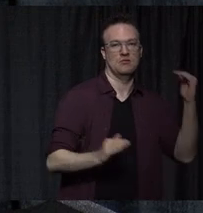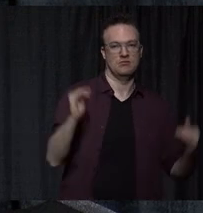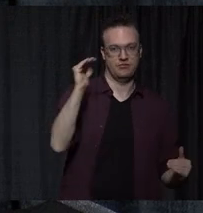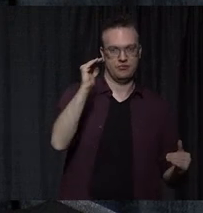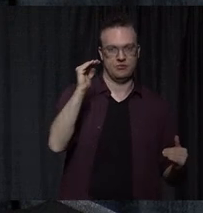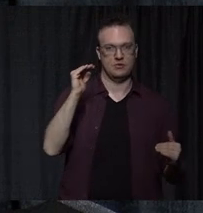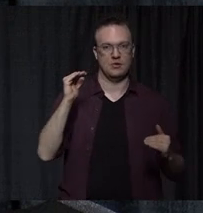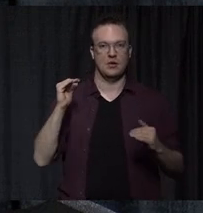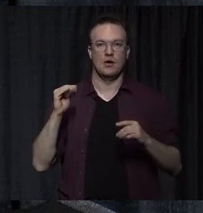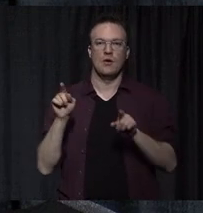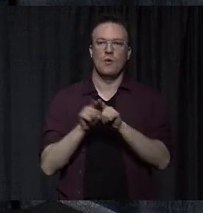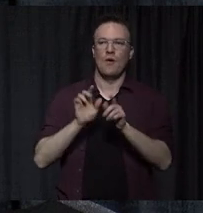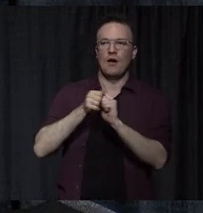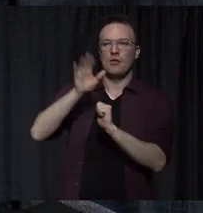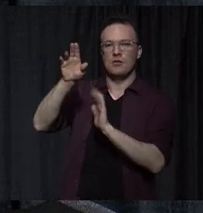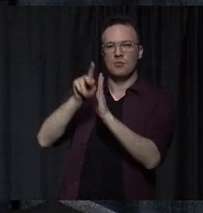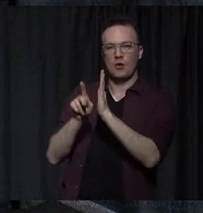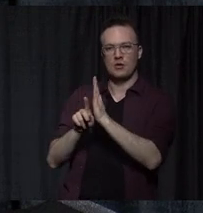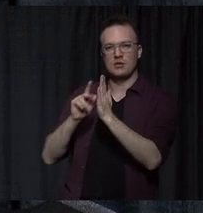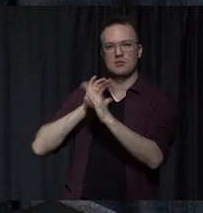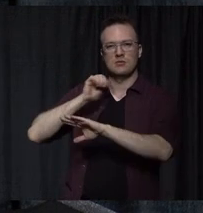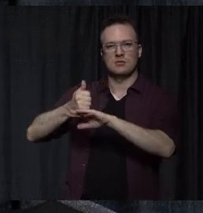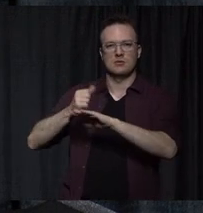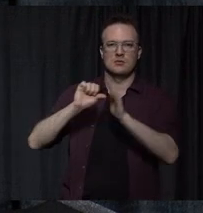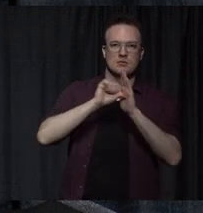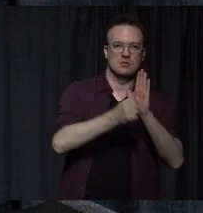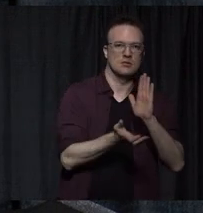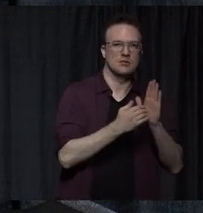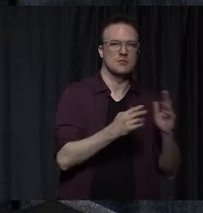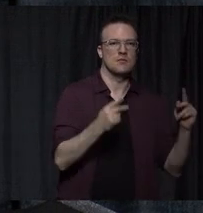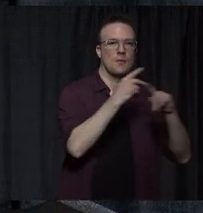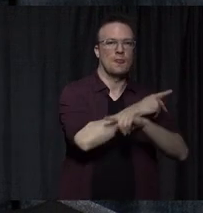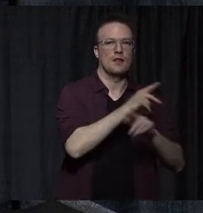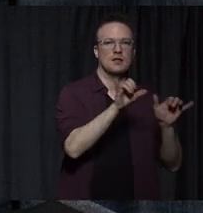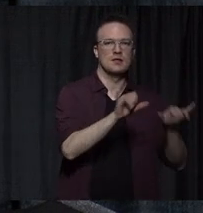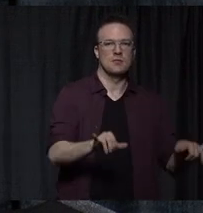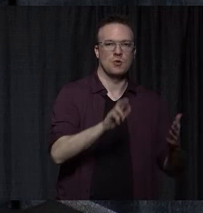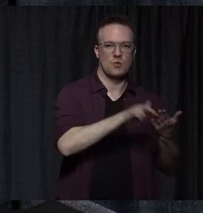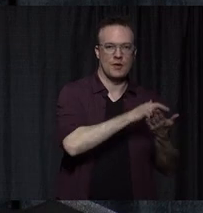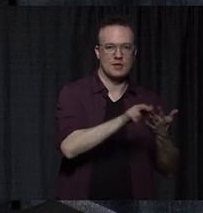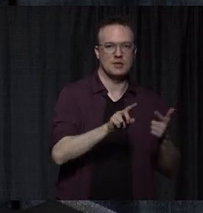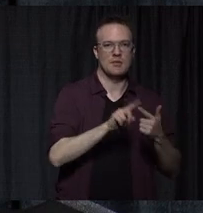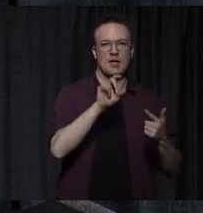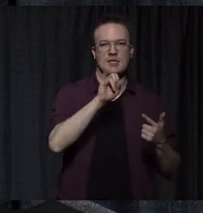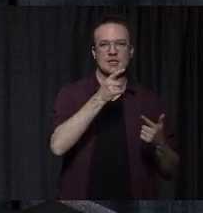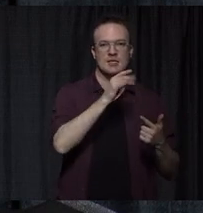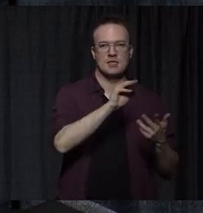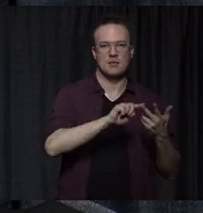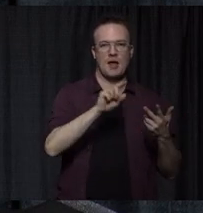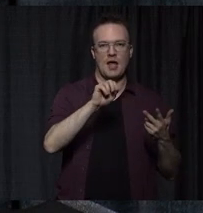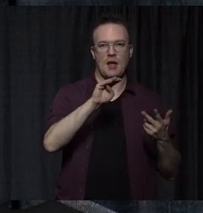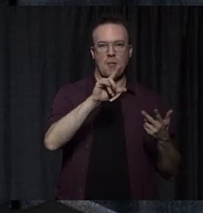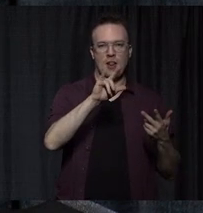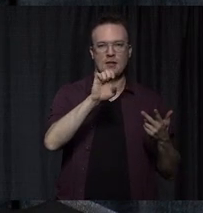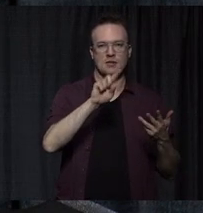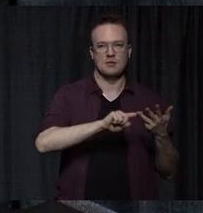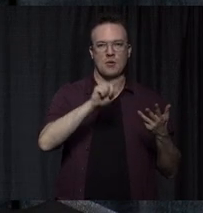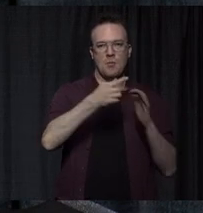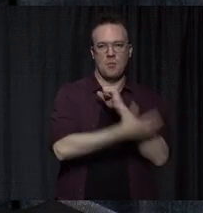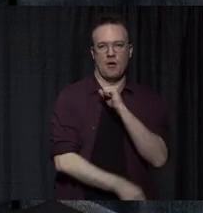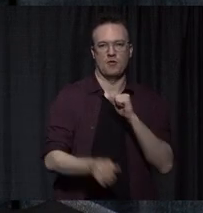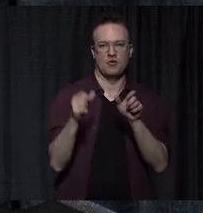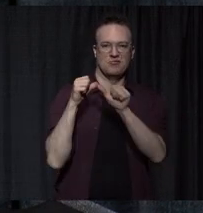structural oppression and how their policies reinforced systemic racism, sexism, ableism, and